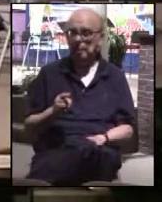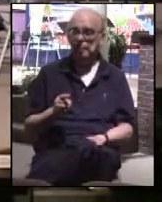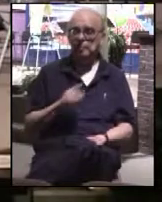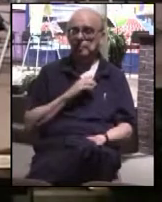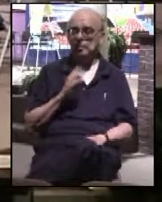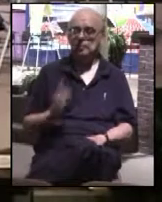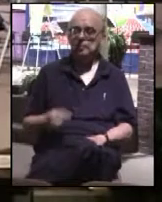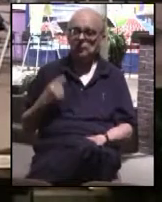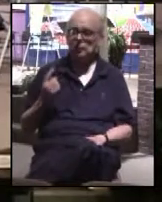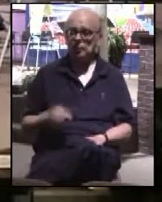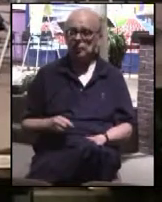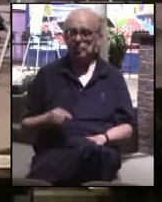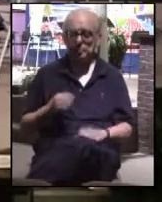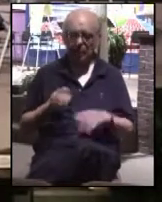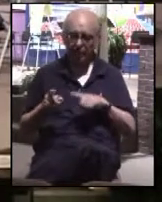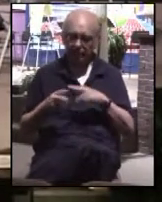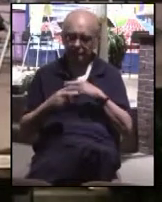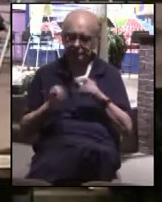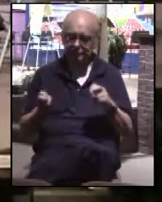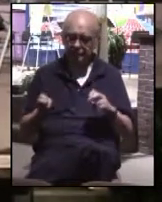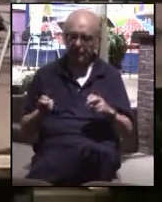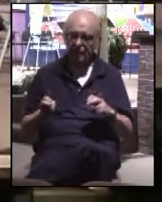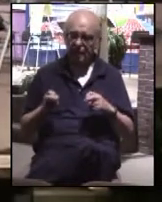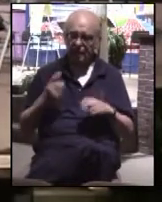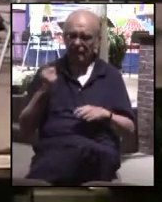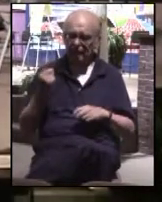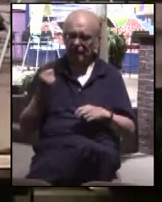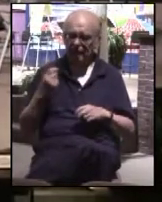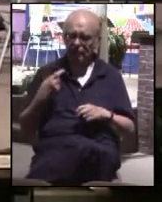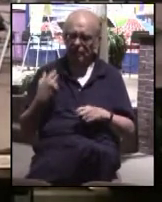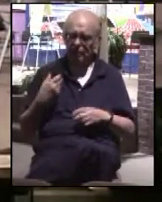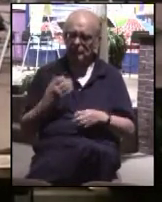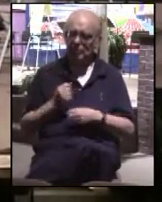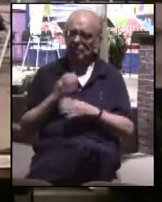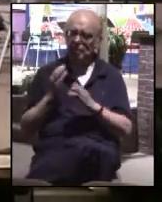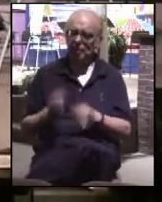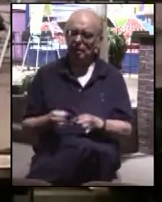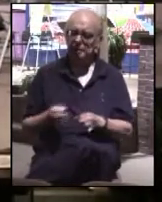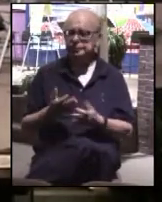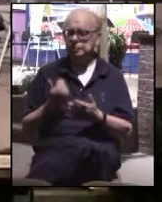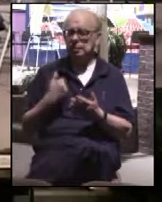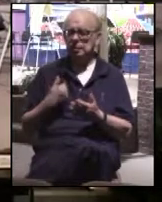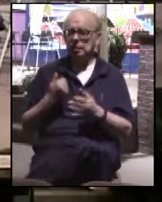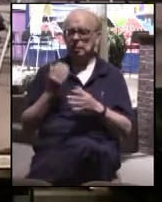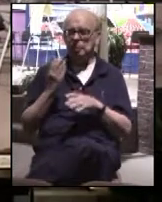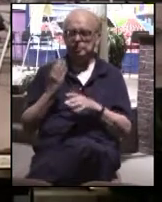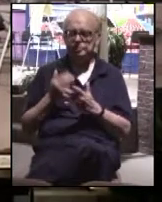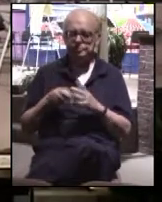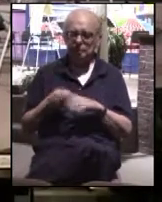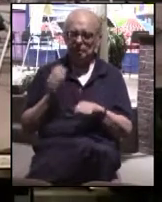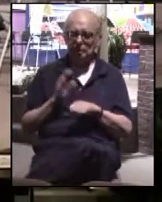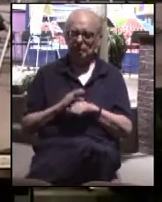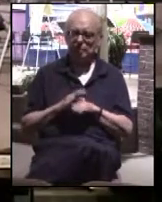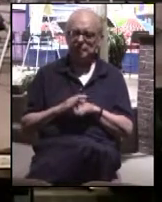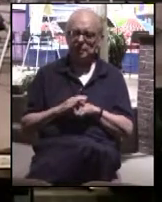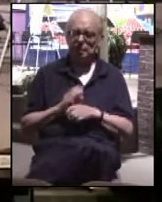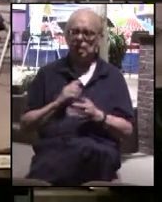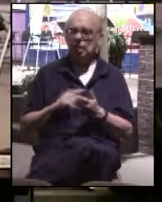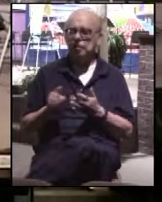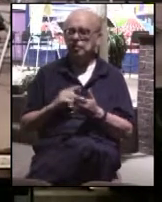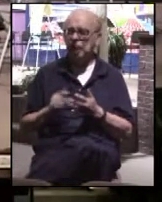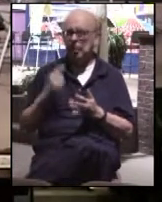christians we should examine our motives before we make a decision before we quit church we need to check our motives